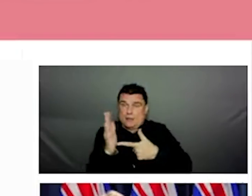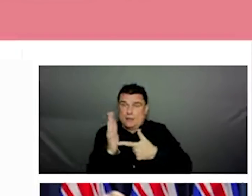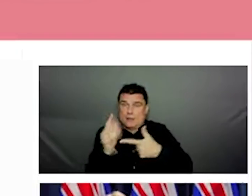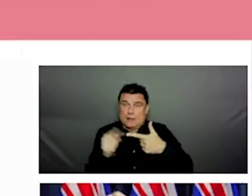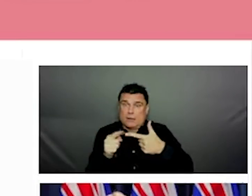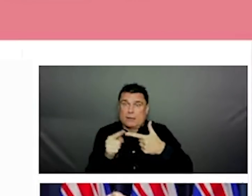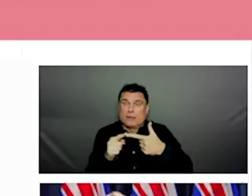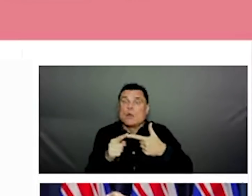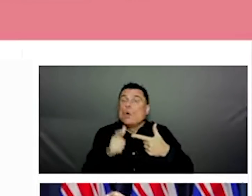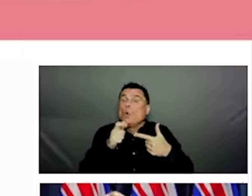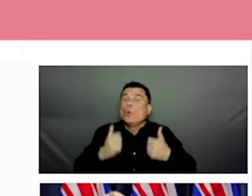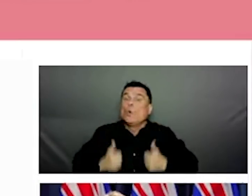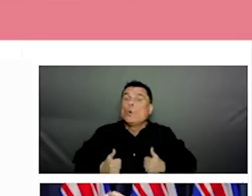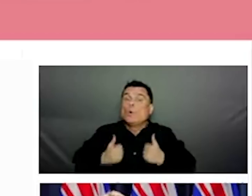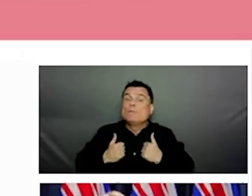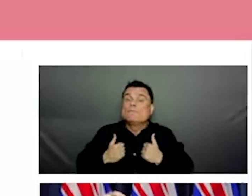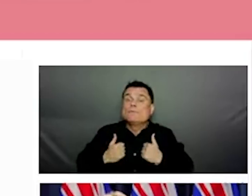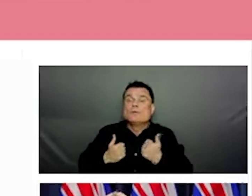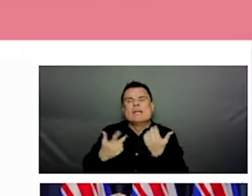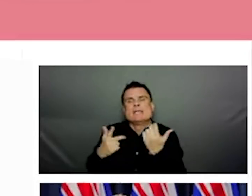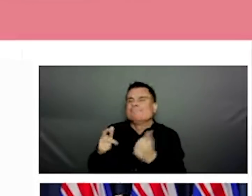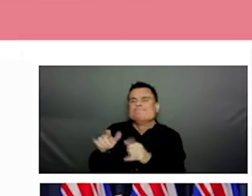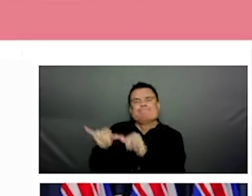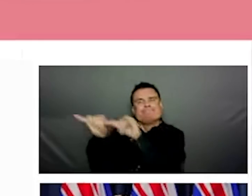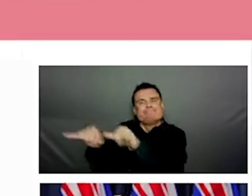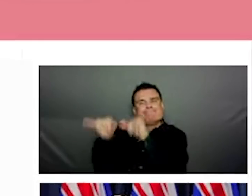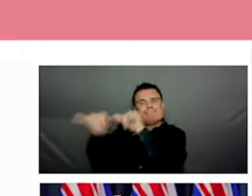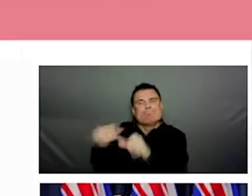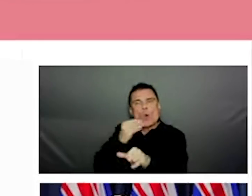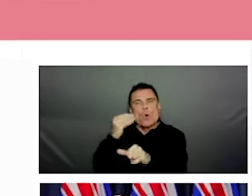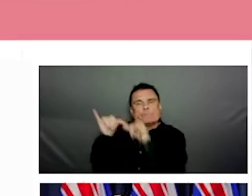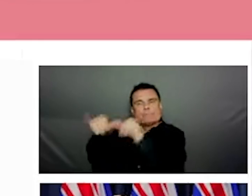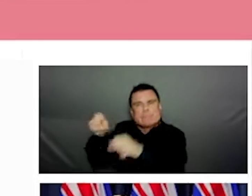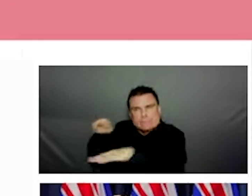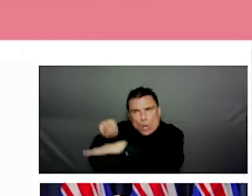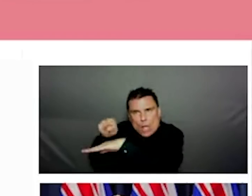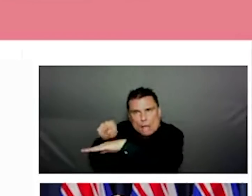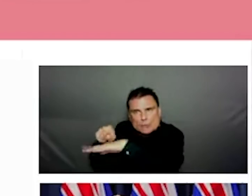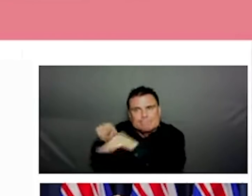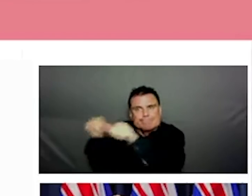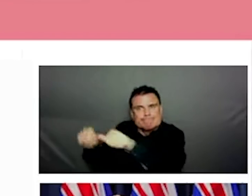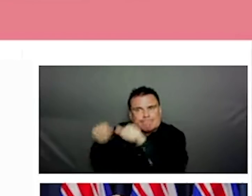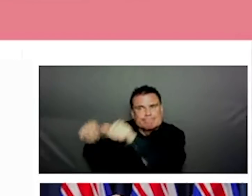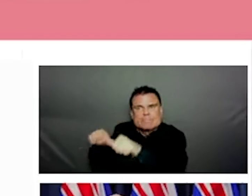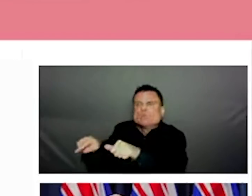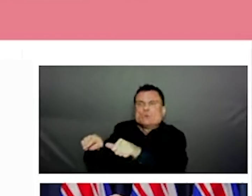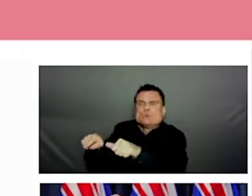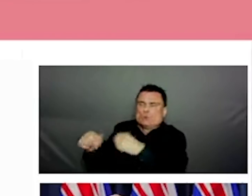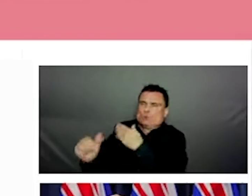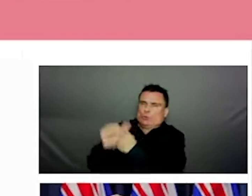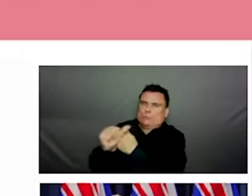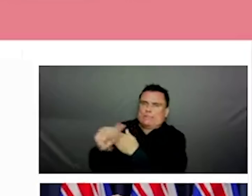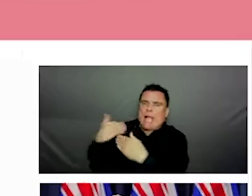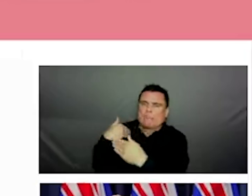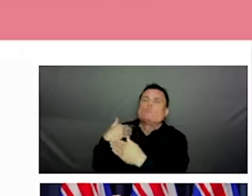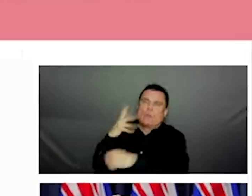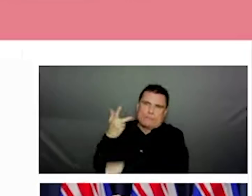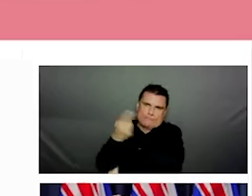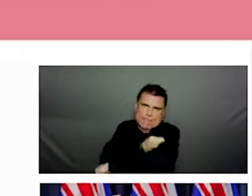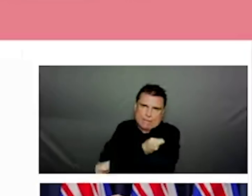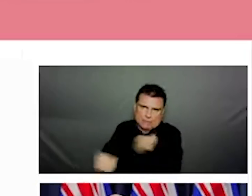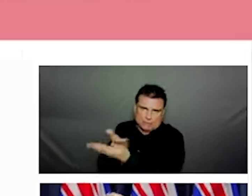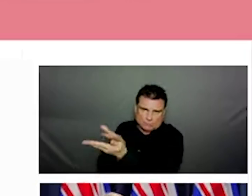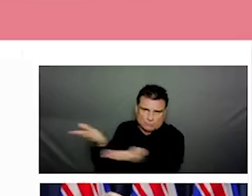risk because of the communal living setting for this to be spread very, very quickly. And that's approximately 13,000